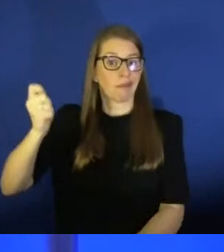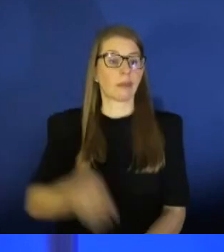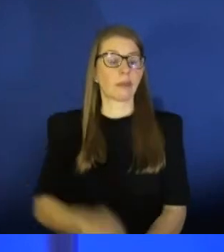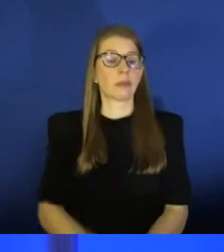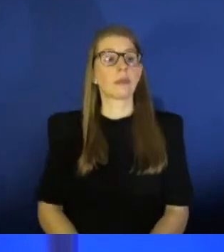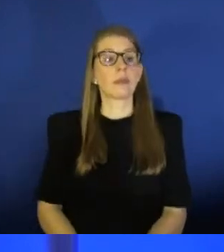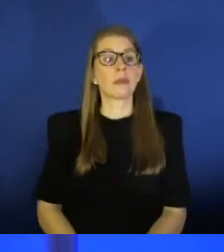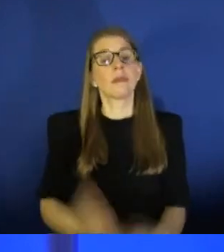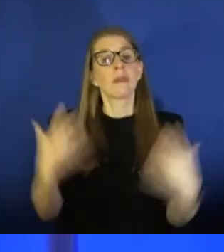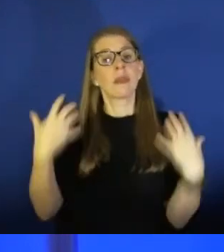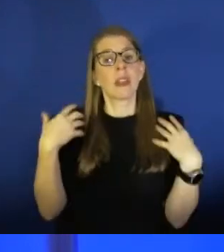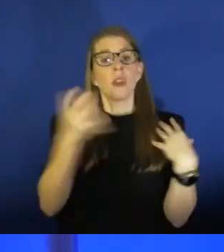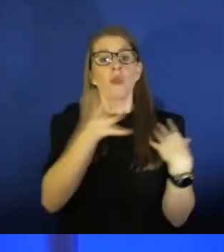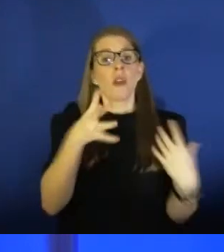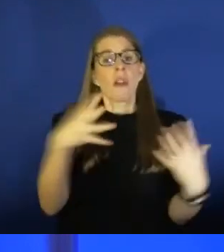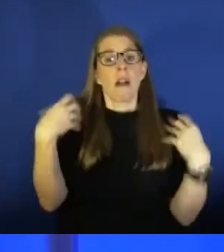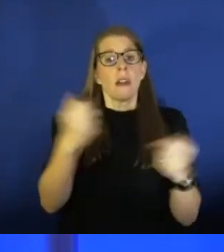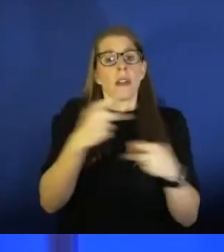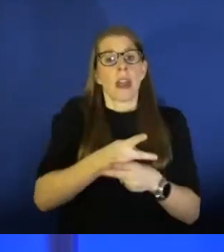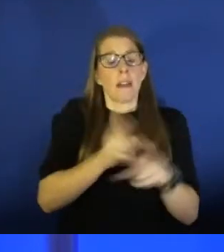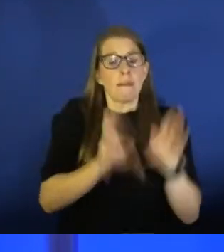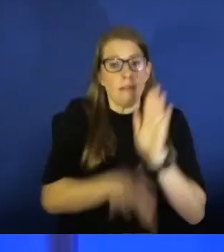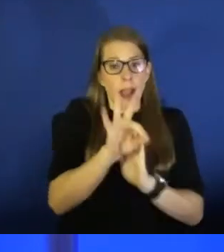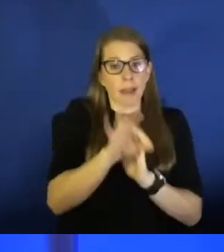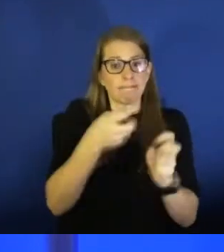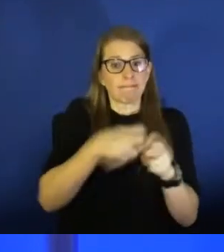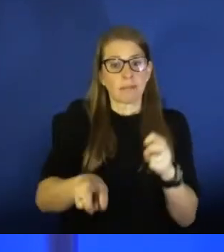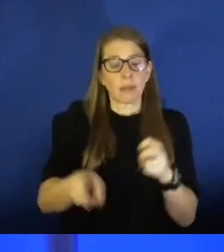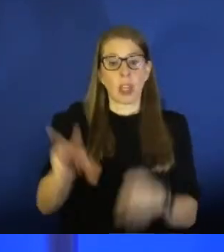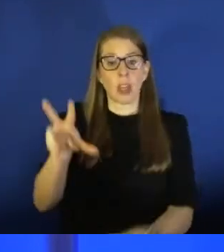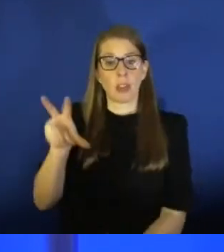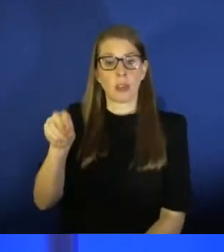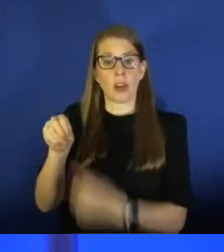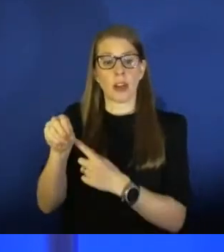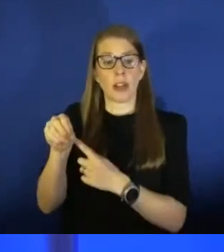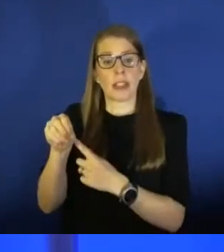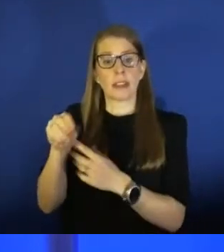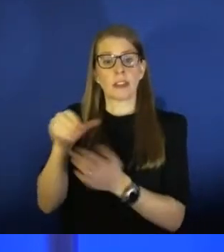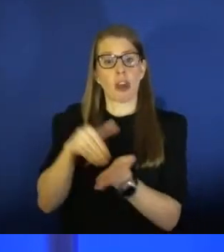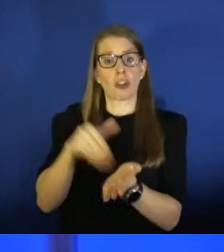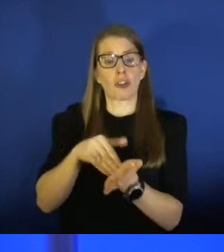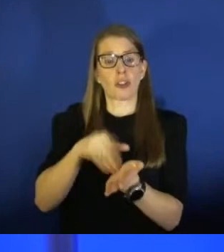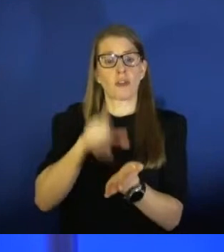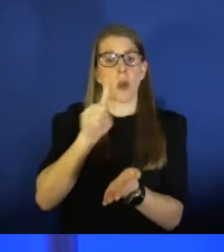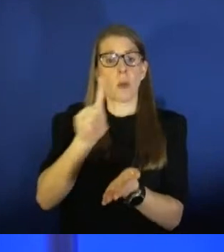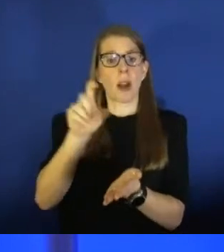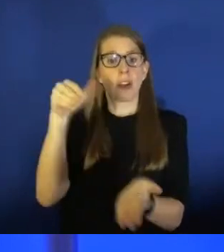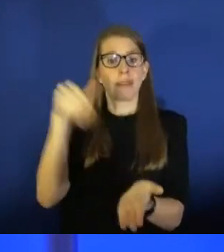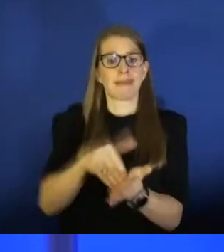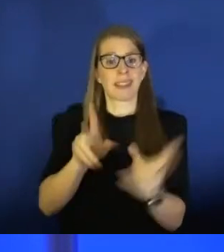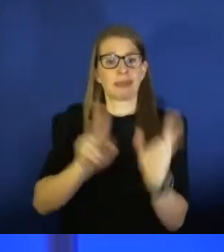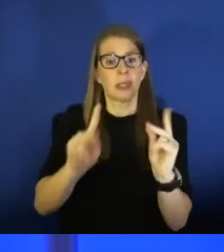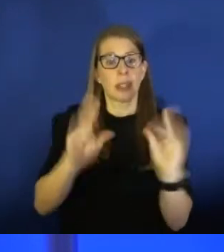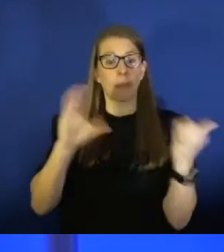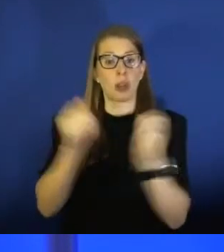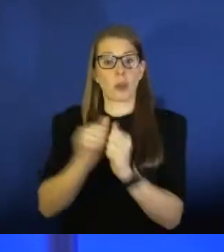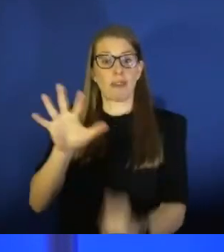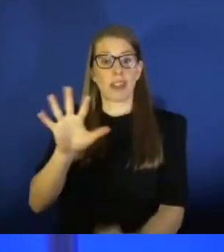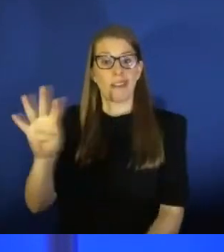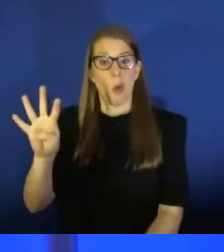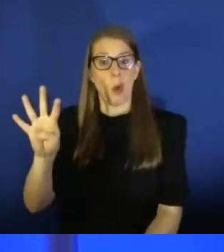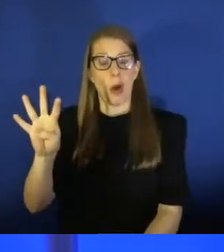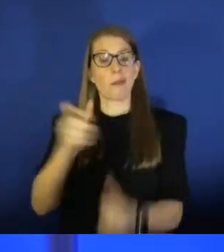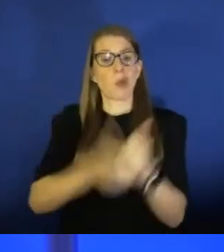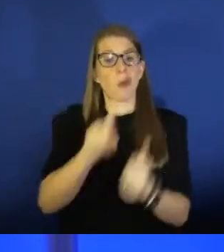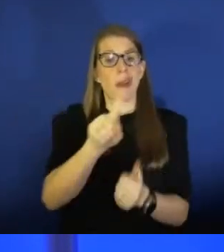Association, there are only 40 doctors per 100,000 people in rural areas compared to 54 doctors per